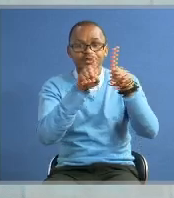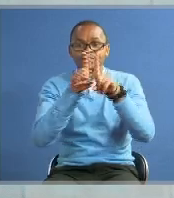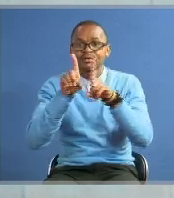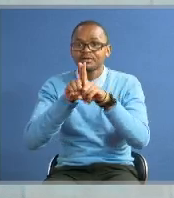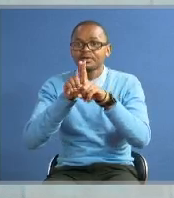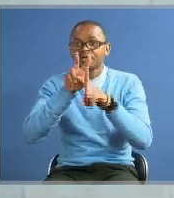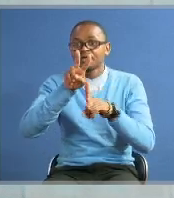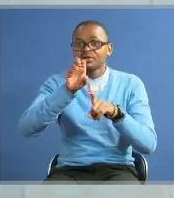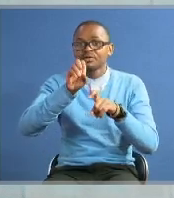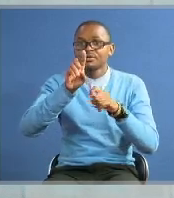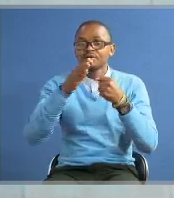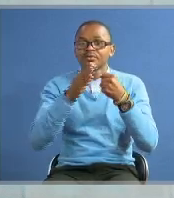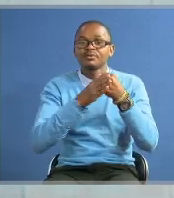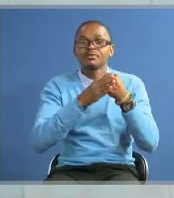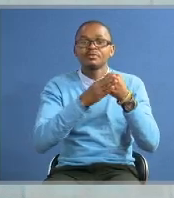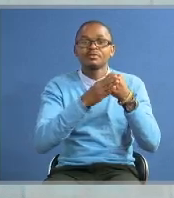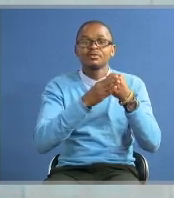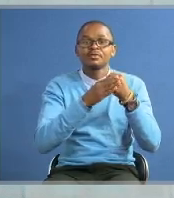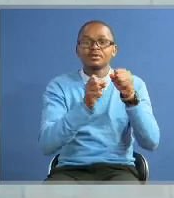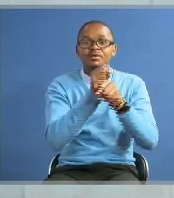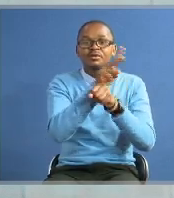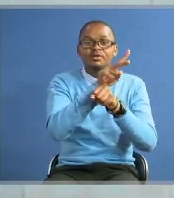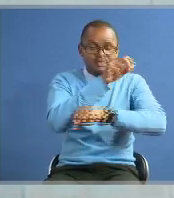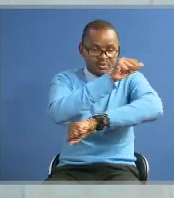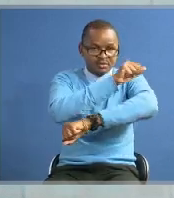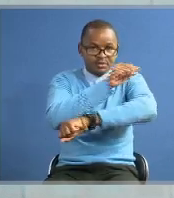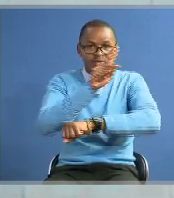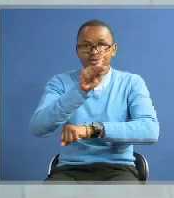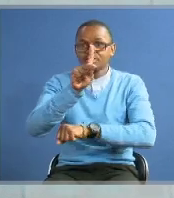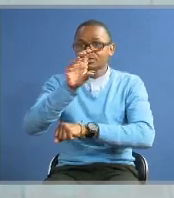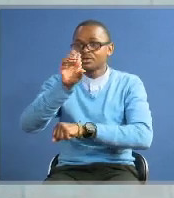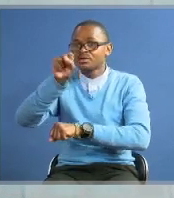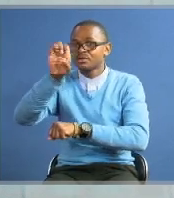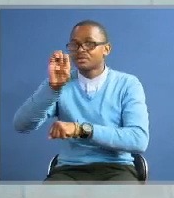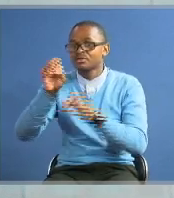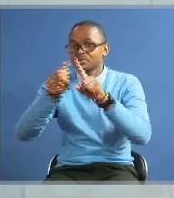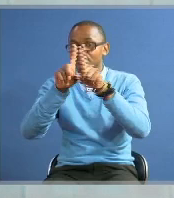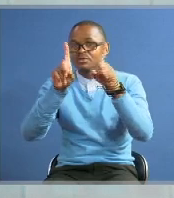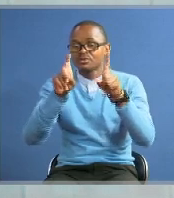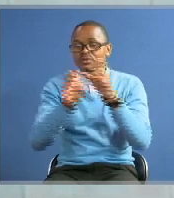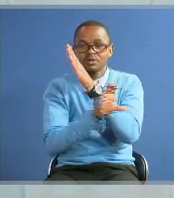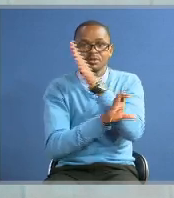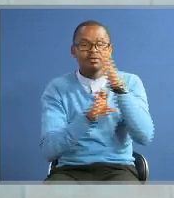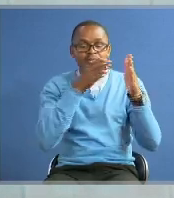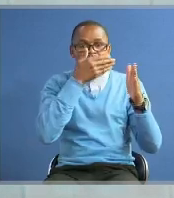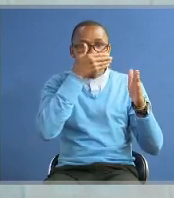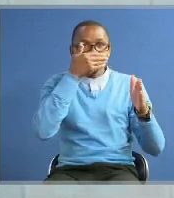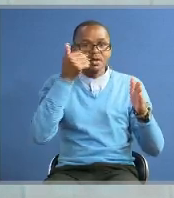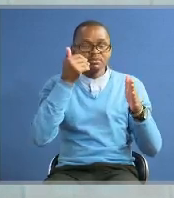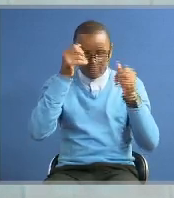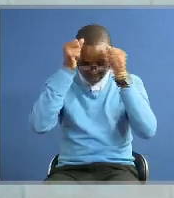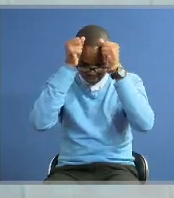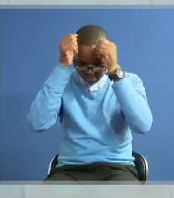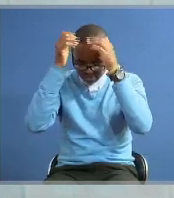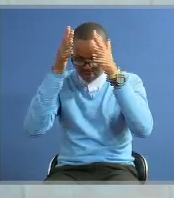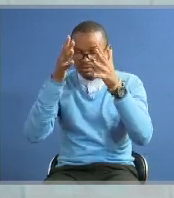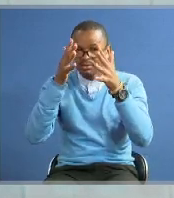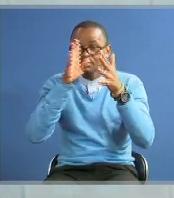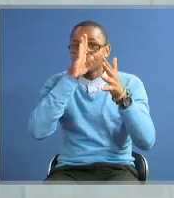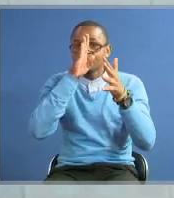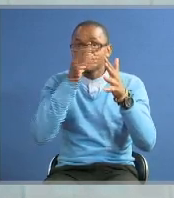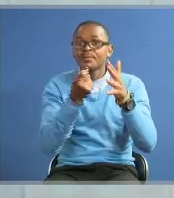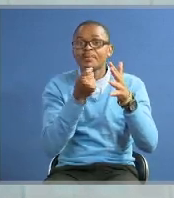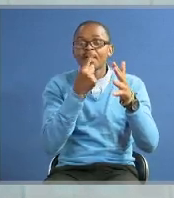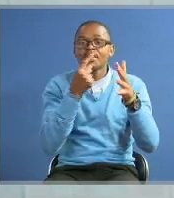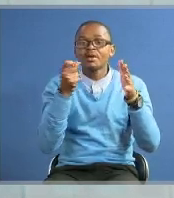Breath, the 2019 Kenya Certificate of Secondary Education KCSE examination country's best candidate aspires to be a